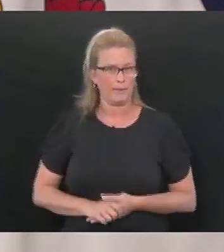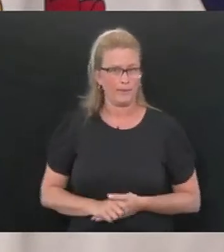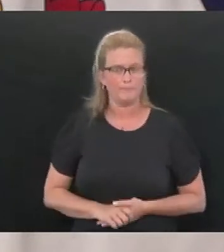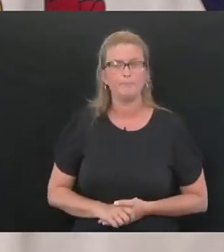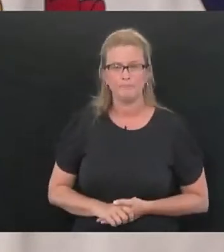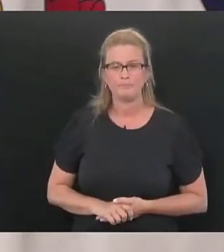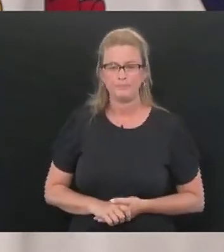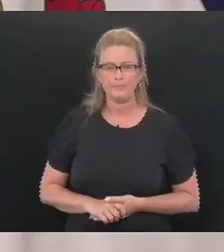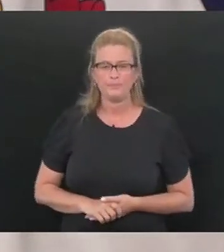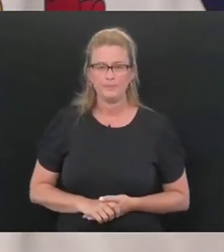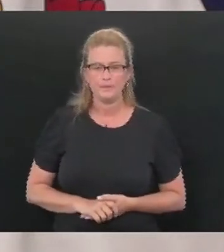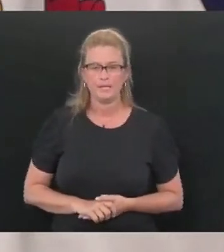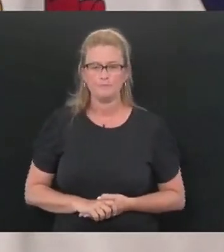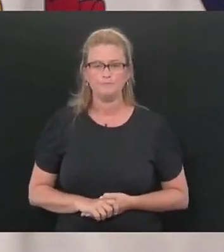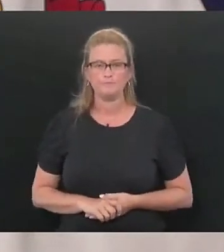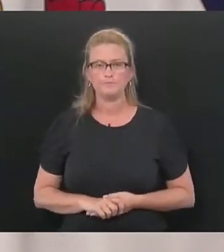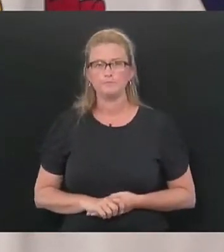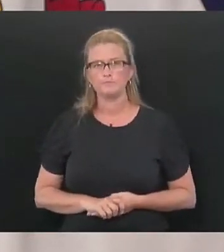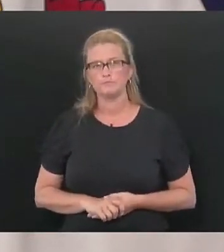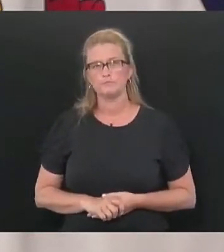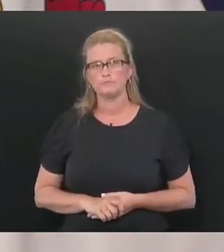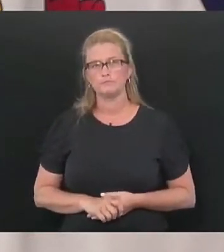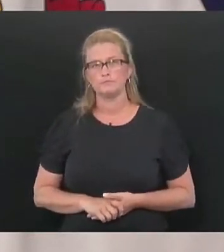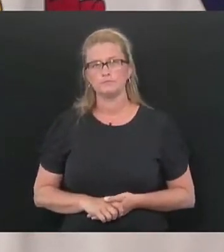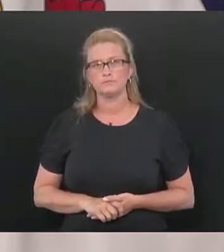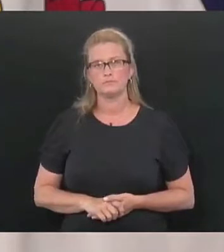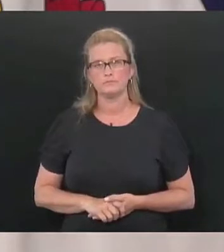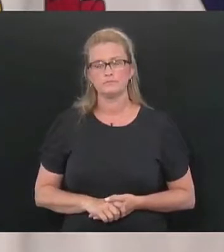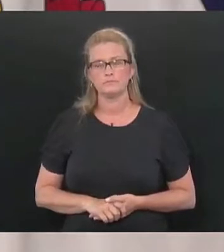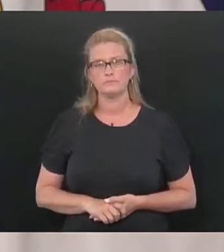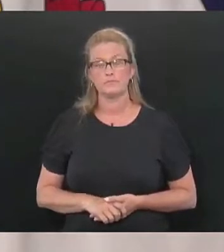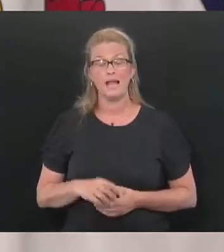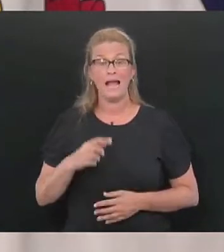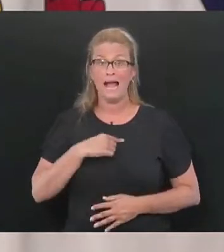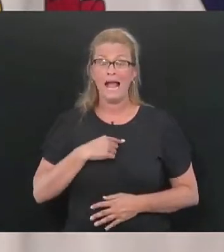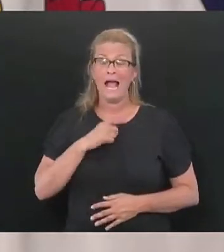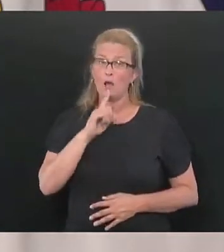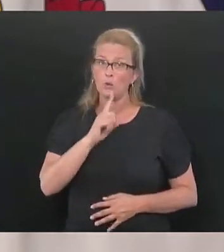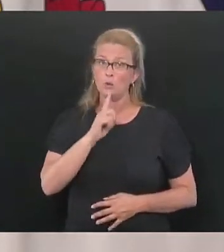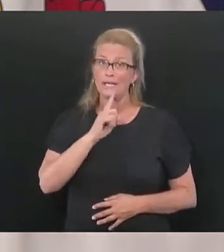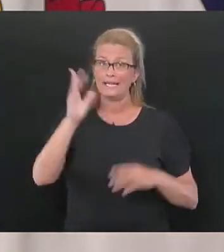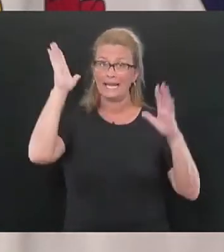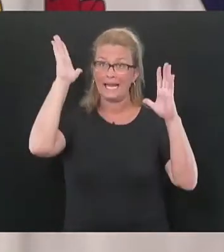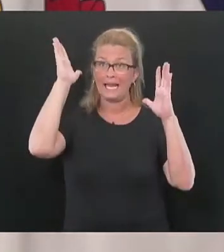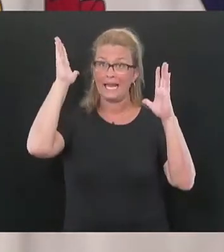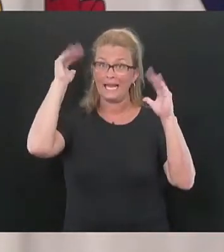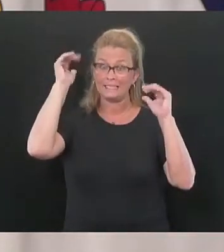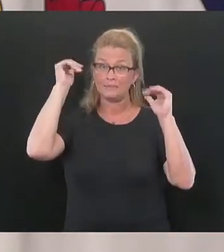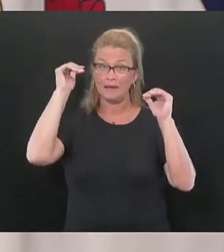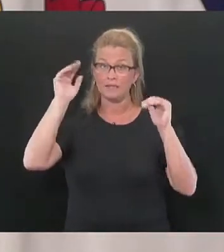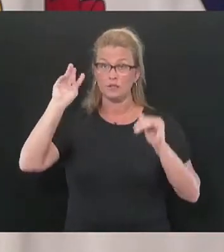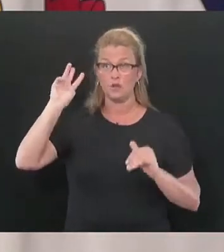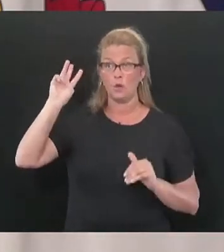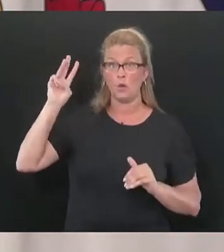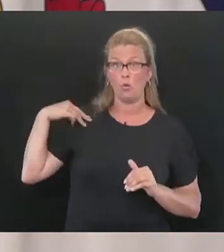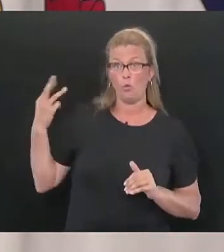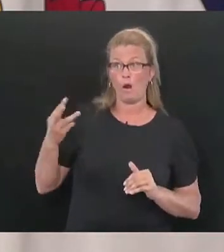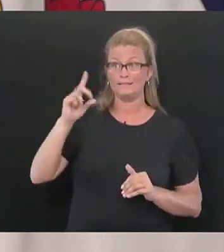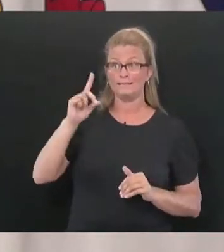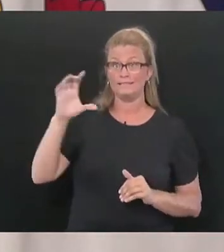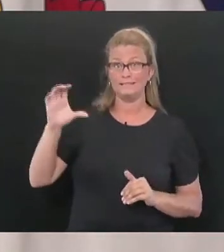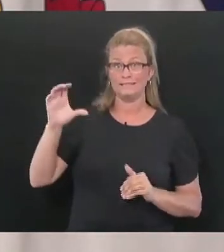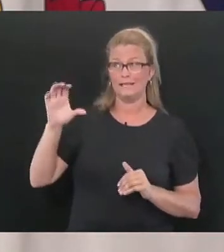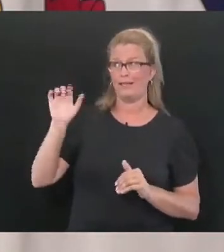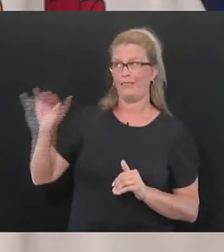this, that I truly expect this food fight in Washington to end, and